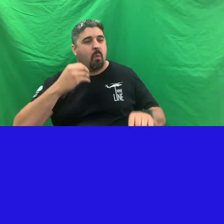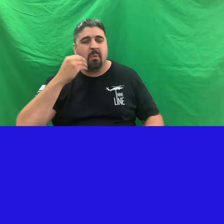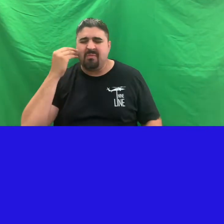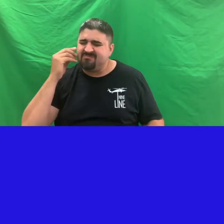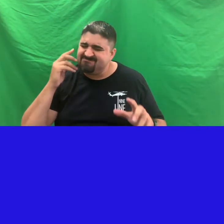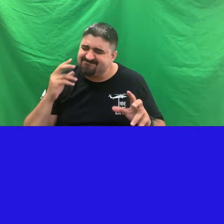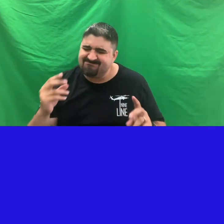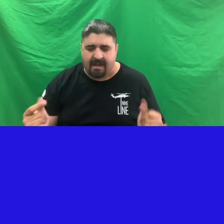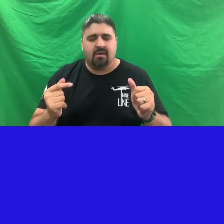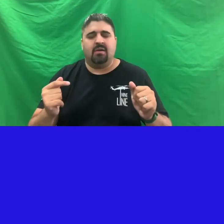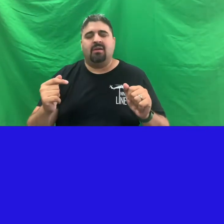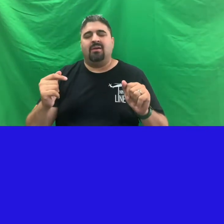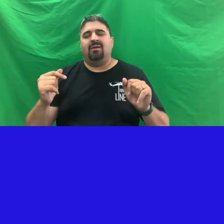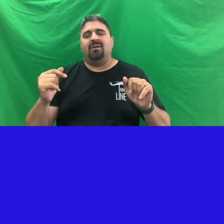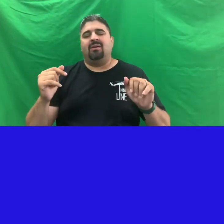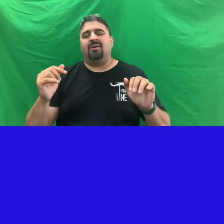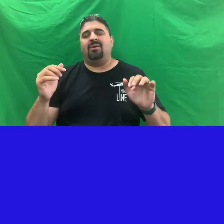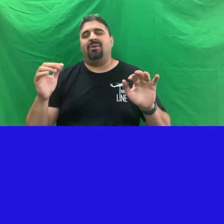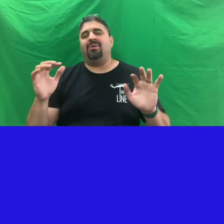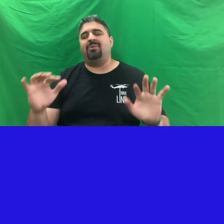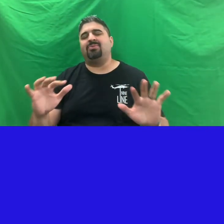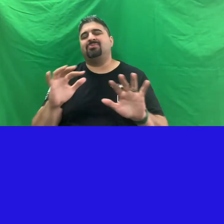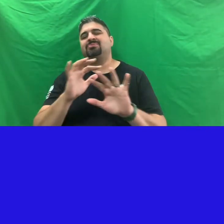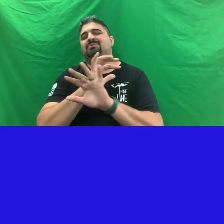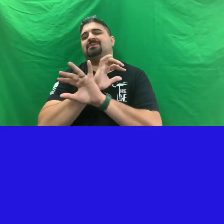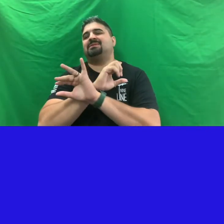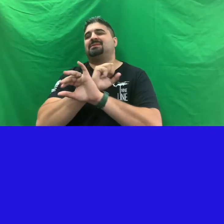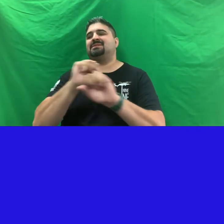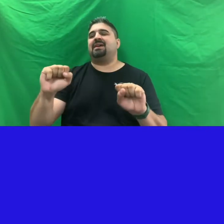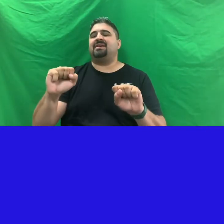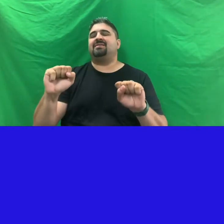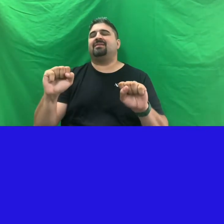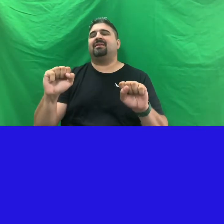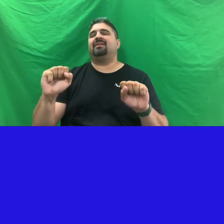Frog asked Toad, was that a true story?